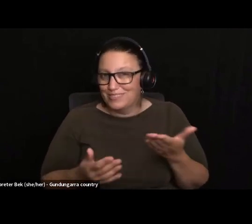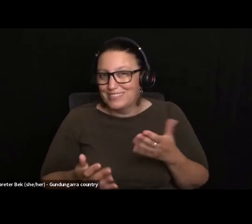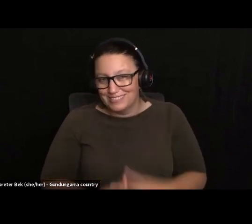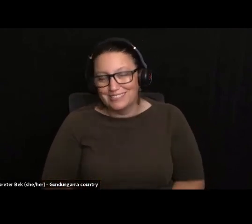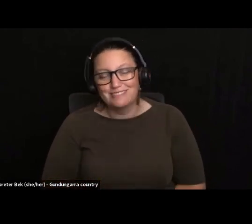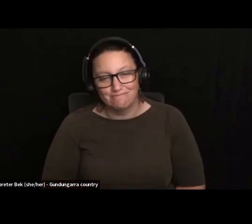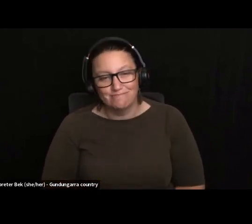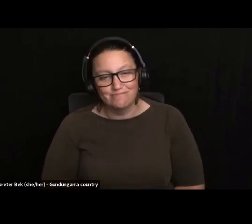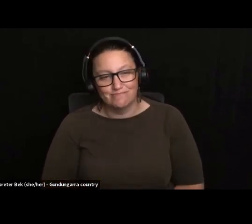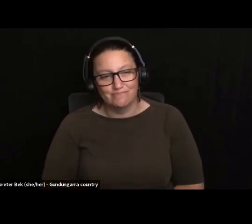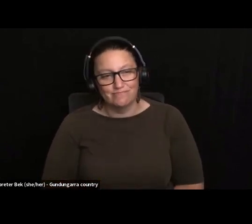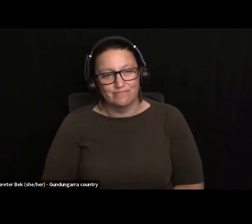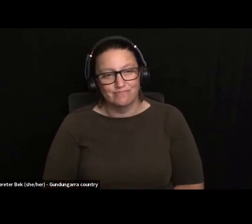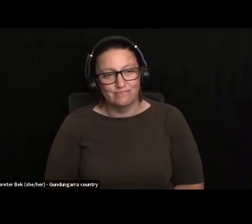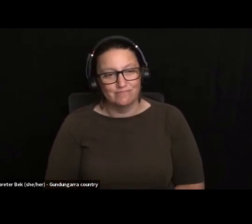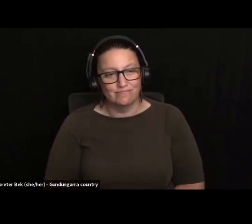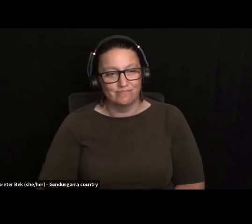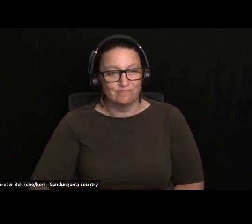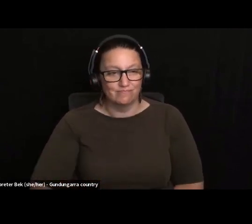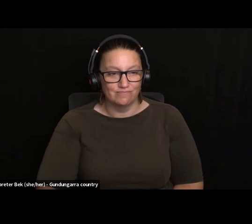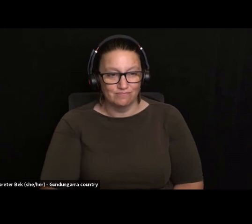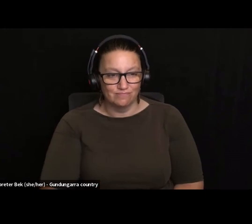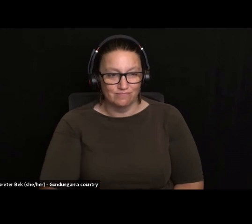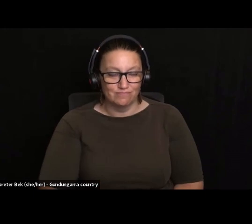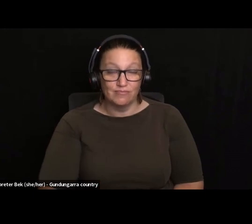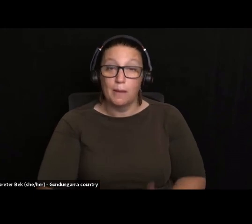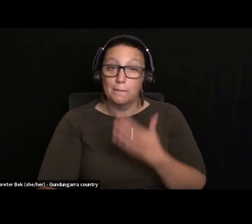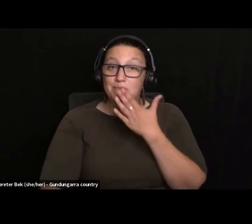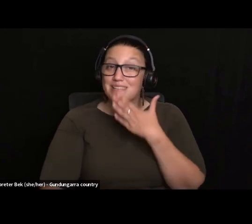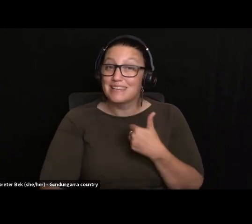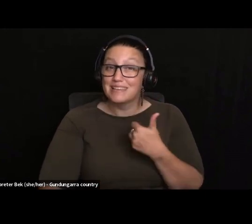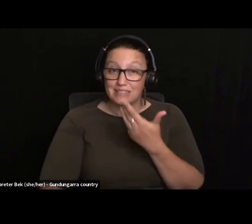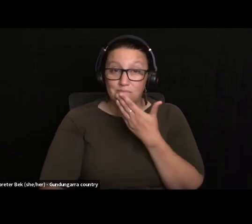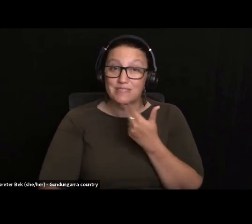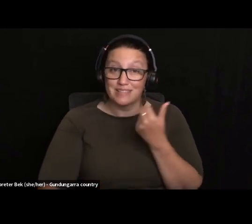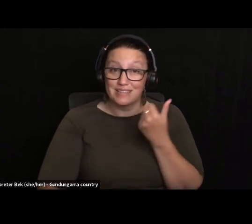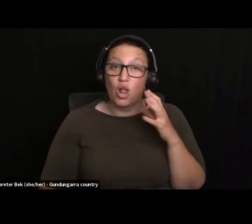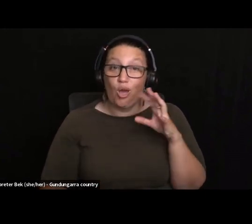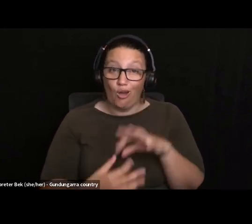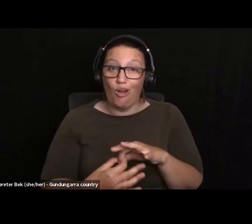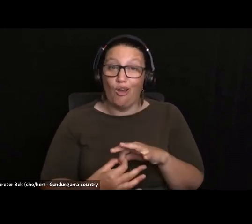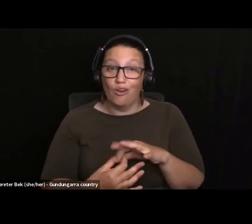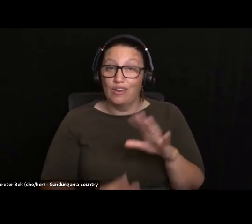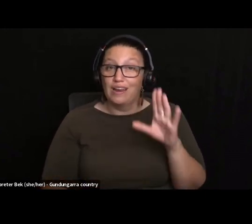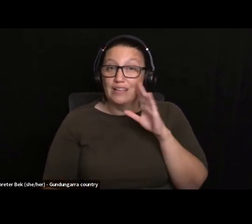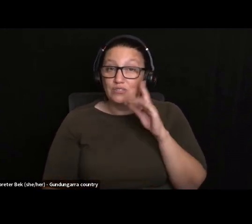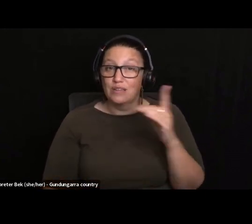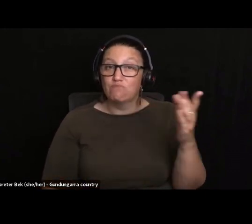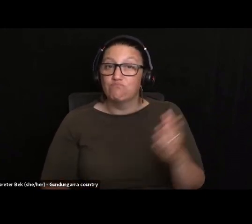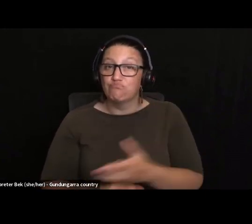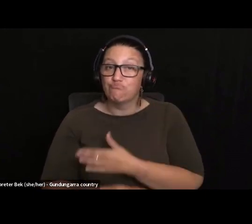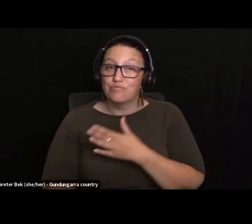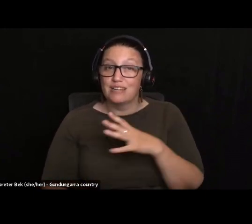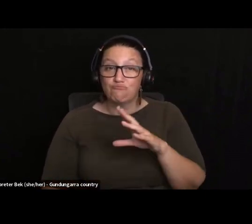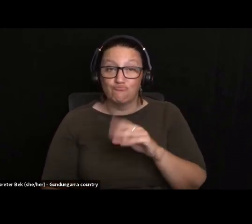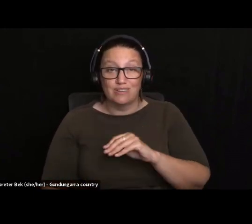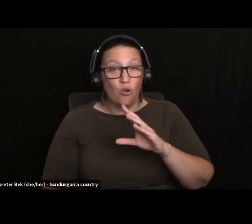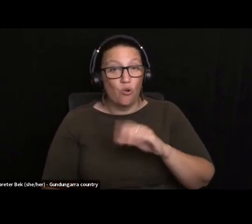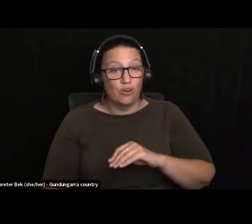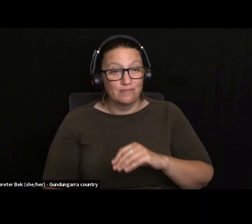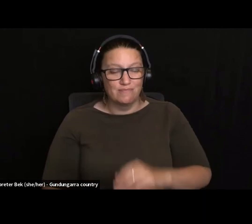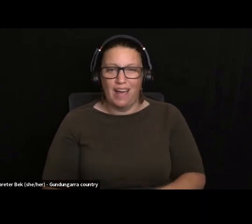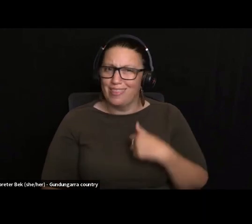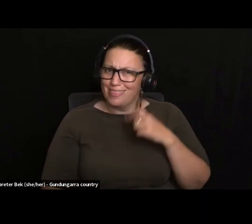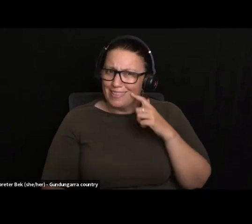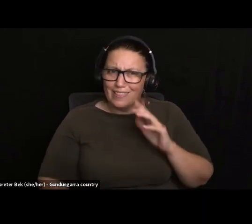So I really encourage you to log on and listen to that pre-recorded session. And I